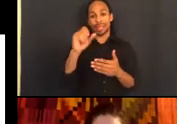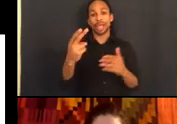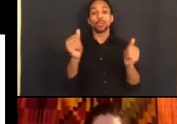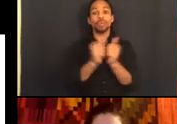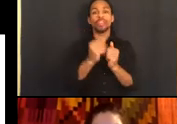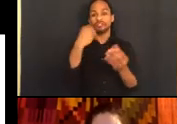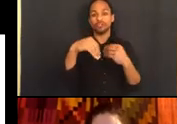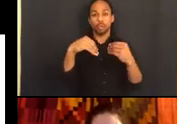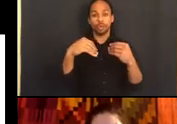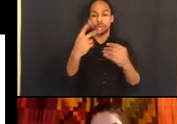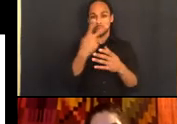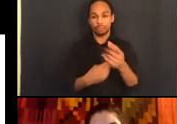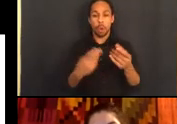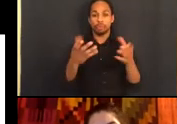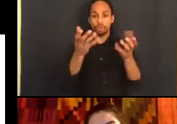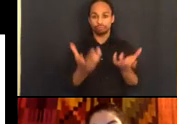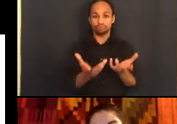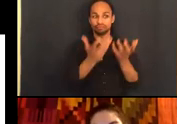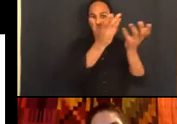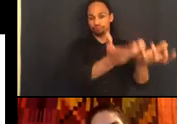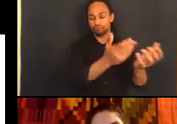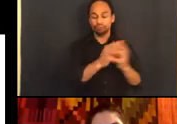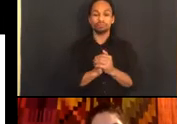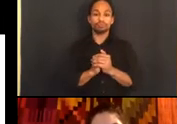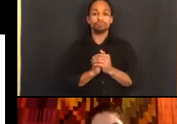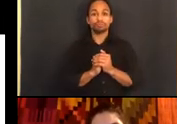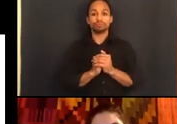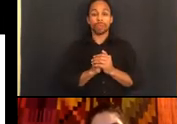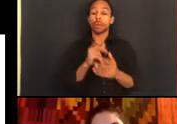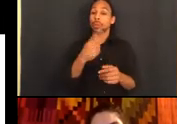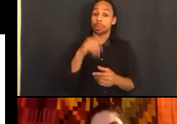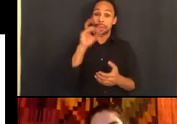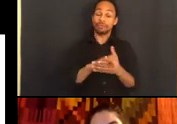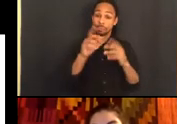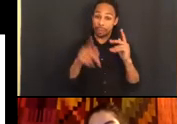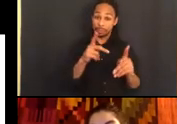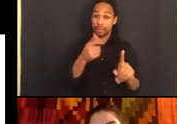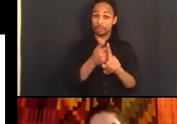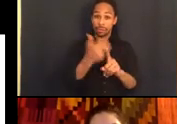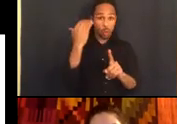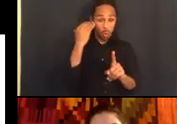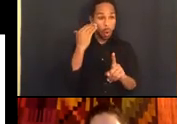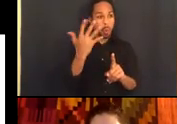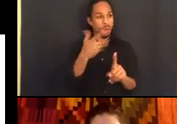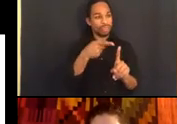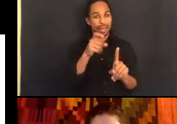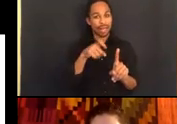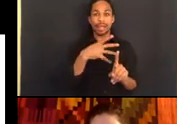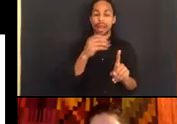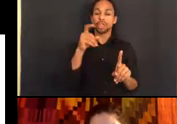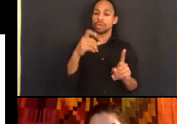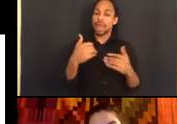several reasons, but most importantly, we believe that people themselves know their needs and how to meet them, and should have the autonomy to make those